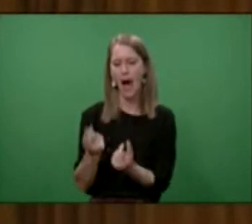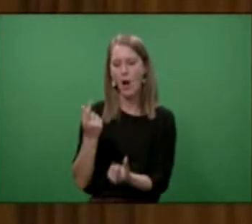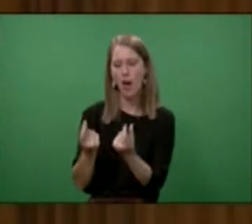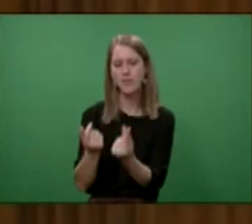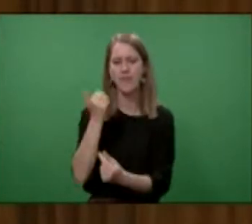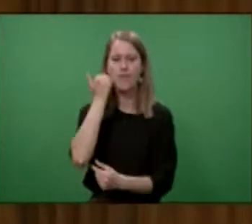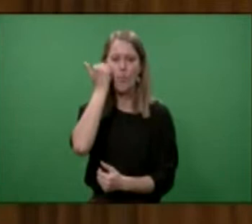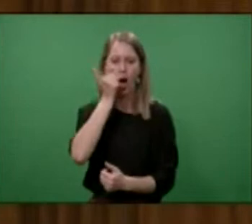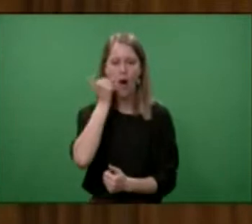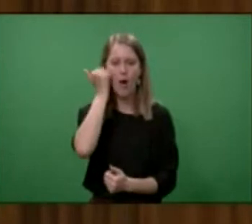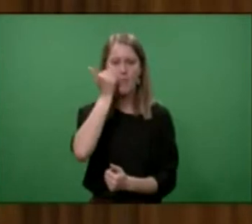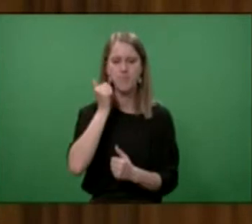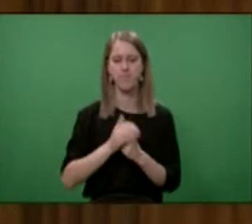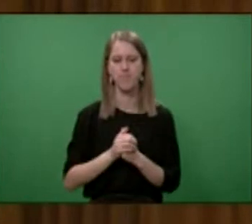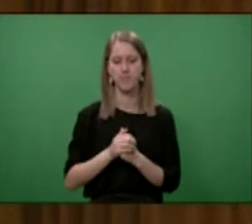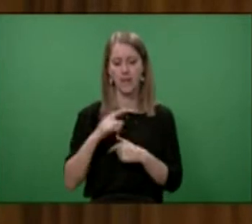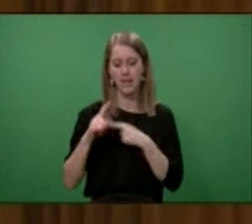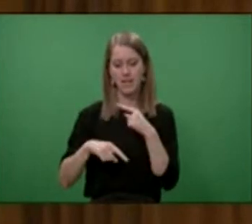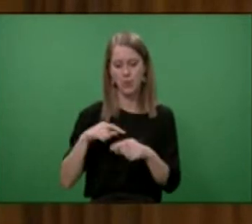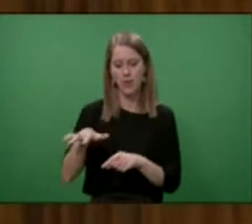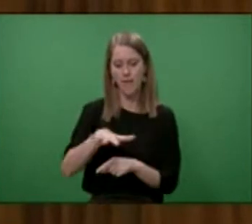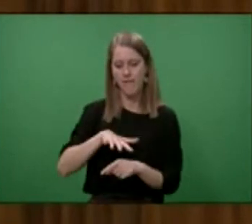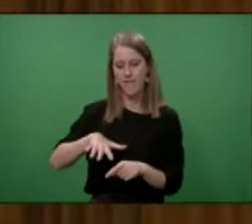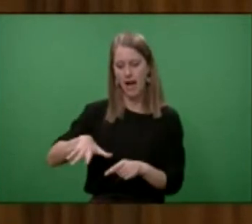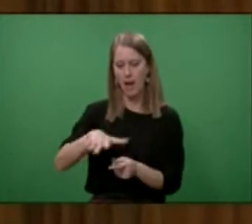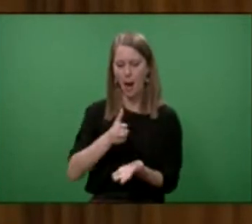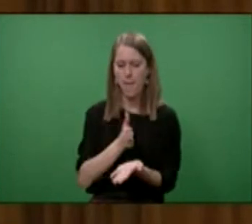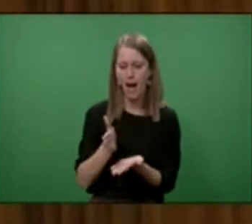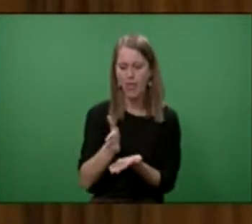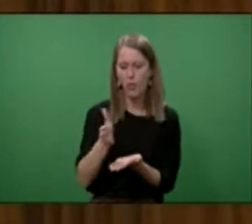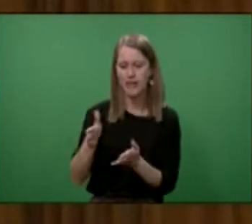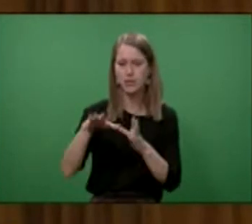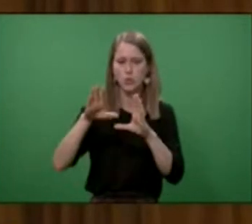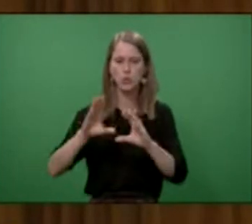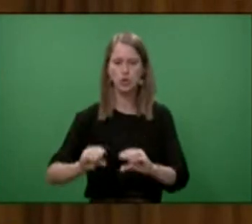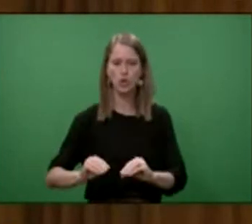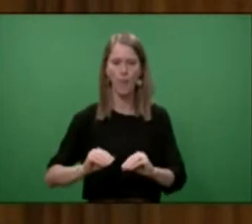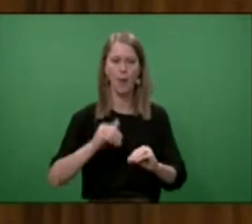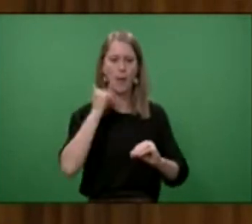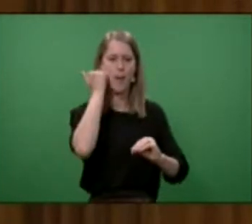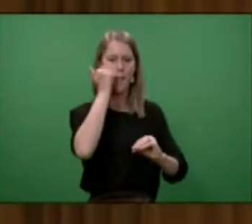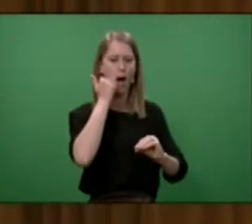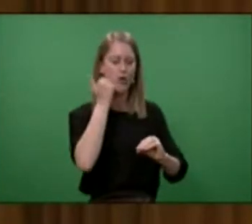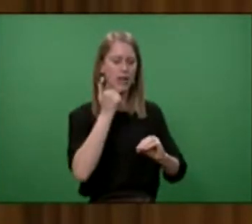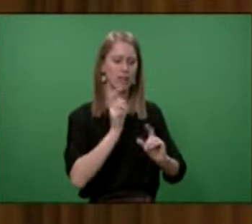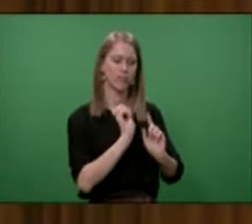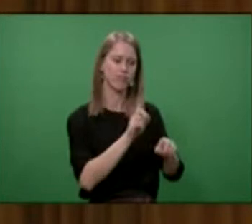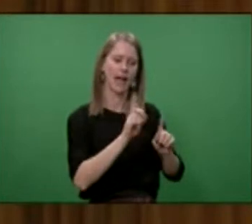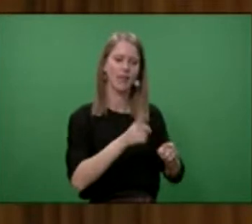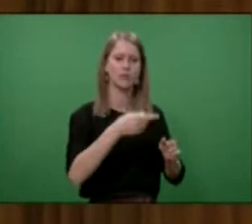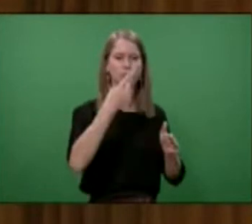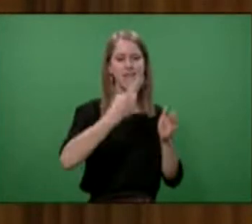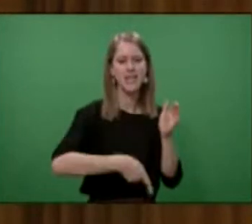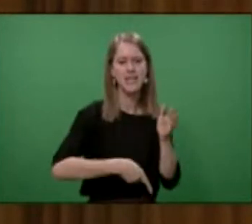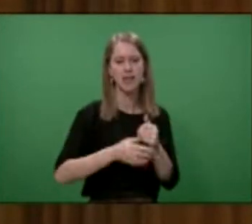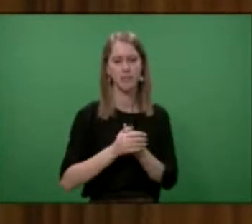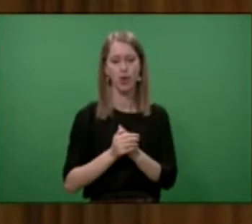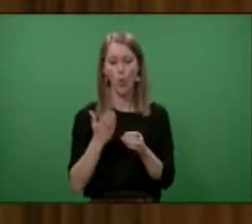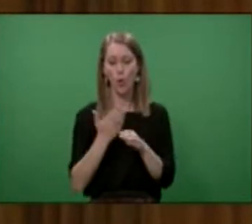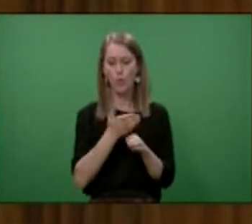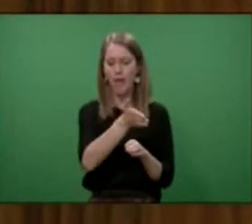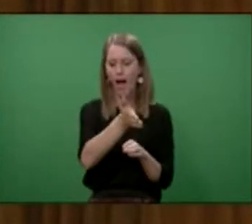Māori, continue whānau-centred pathways to break the cycle of Māori re-offending, work with other